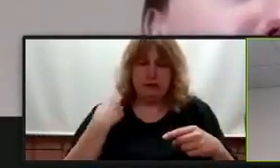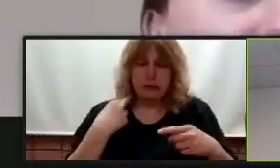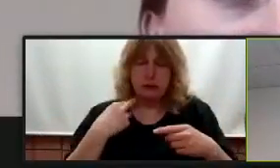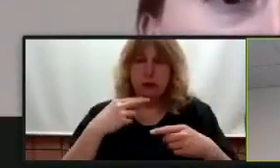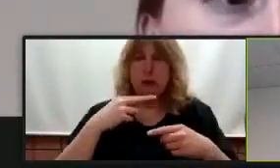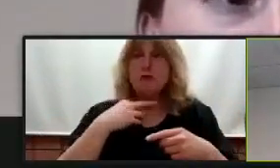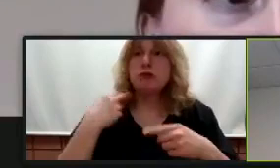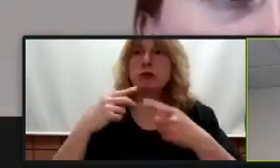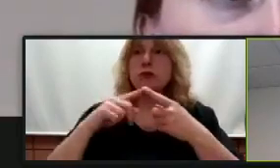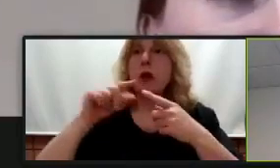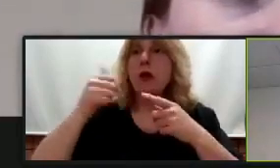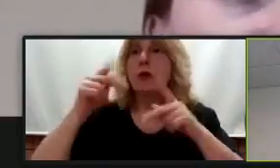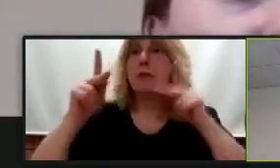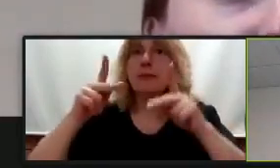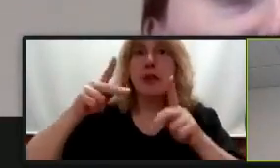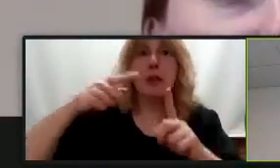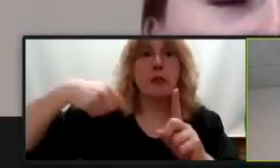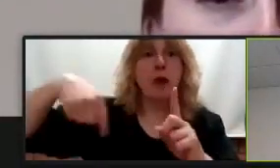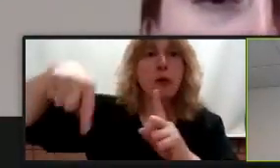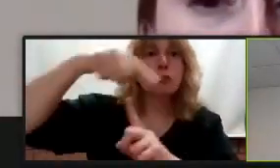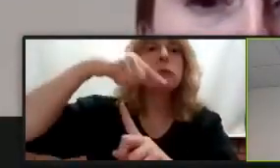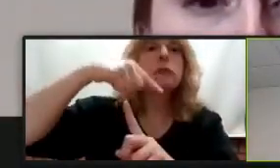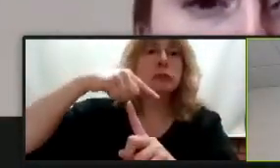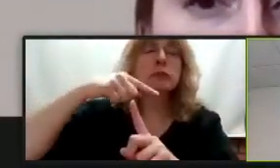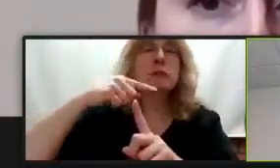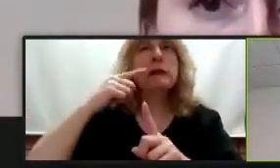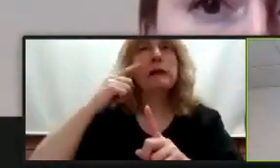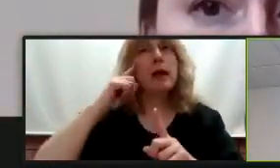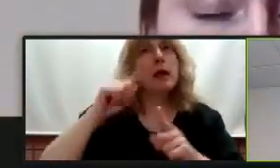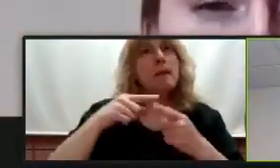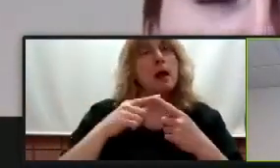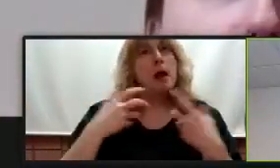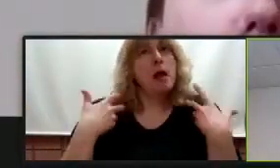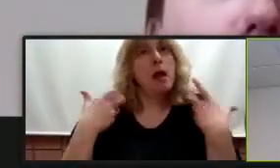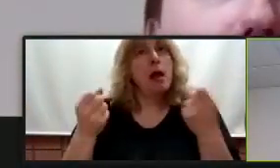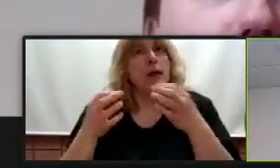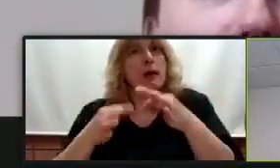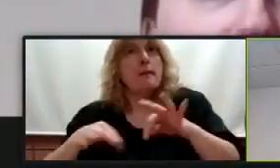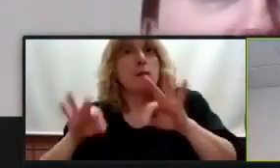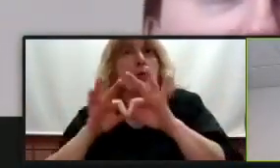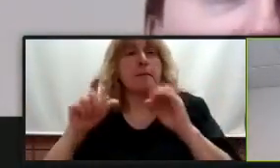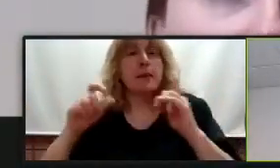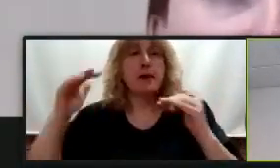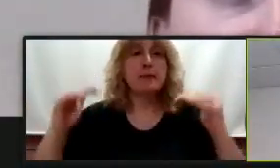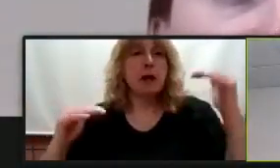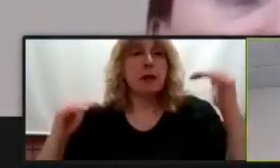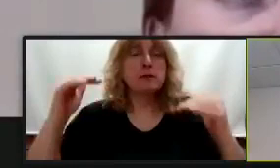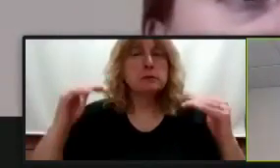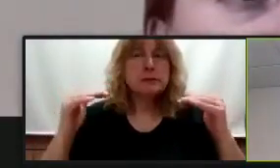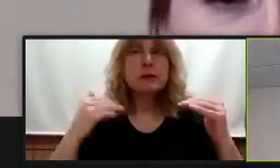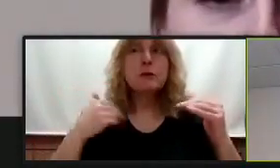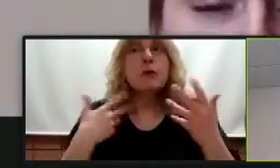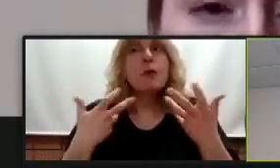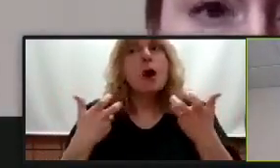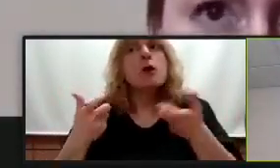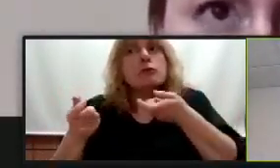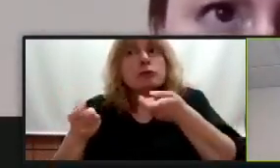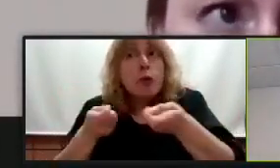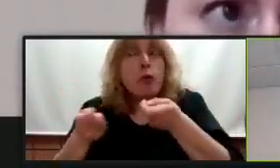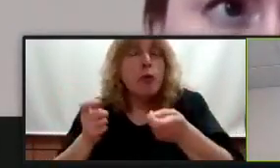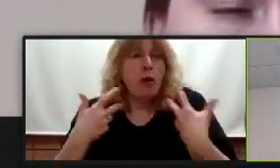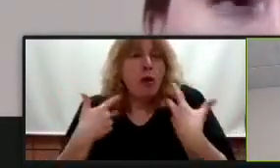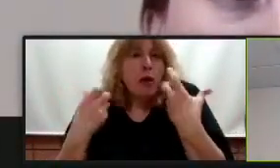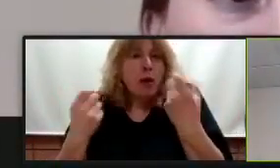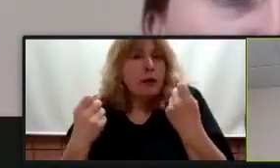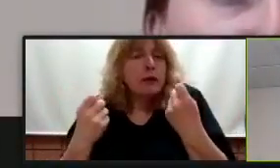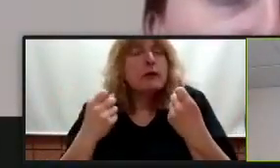about our health, and we try to get some control back in the pandemic, one of the things that we can think about, and one of the benefits that I